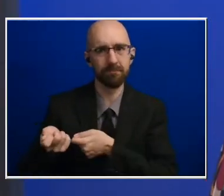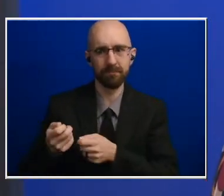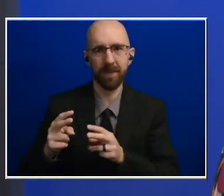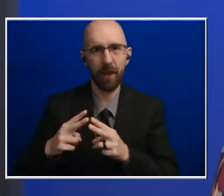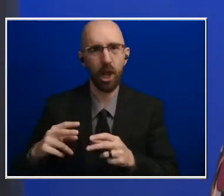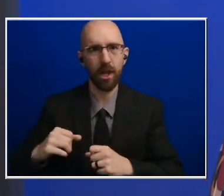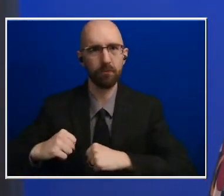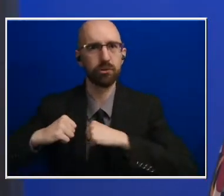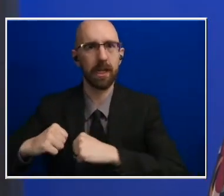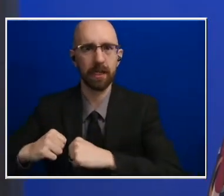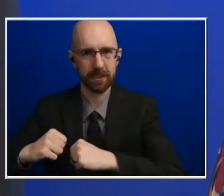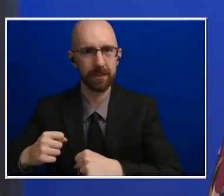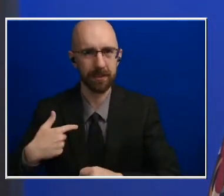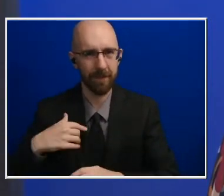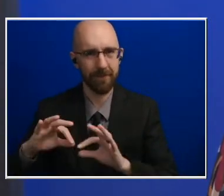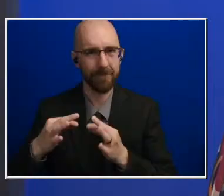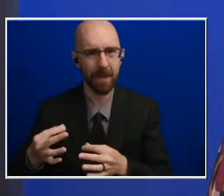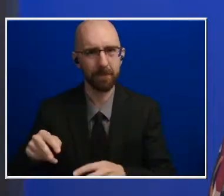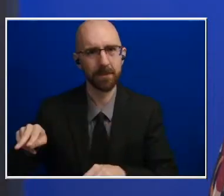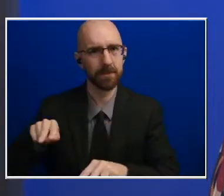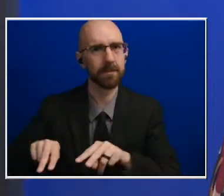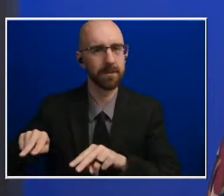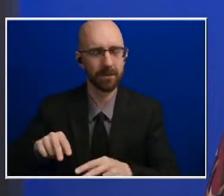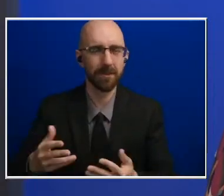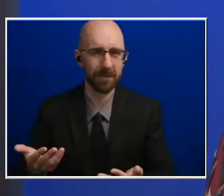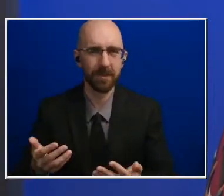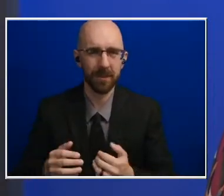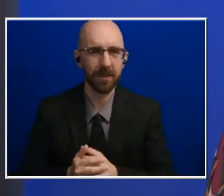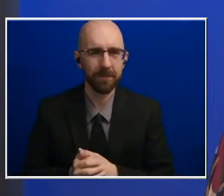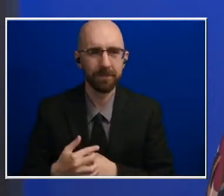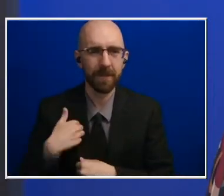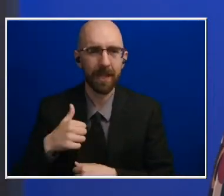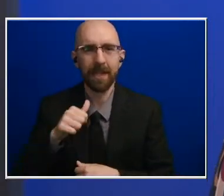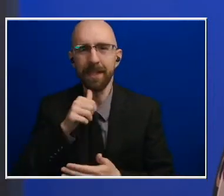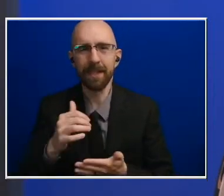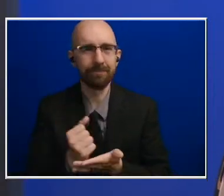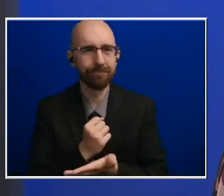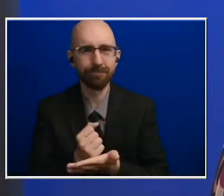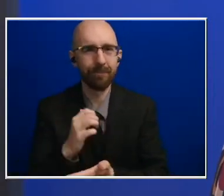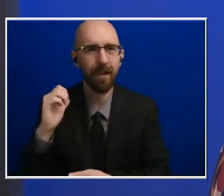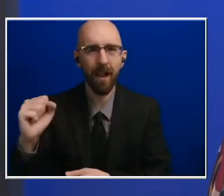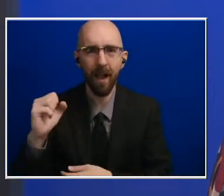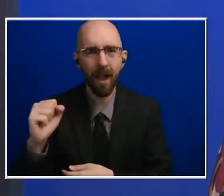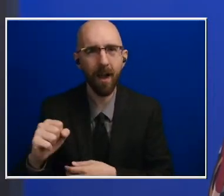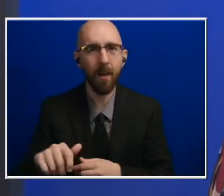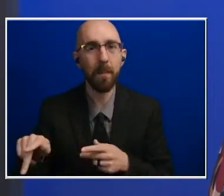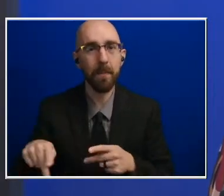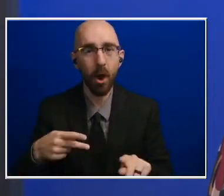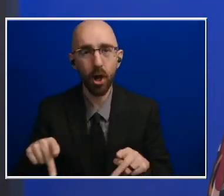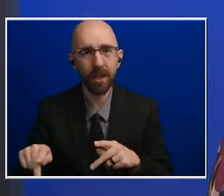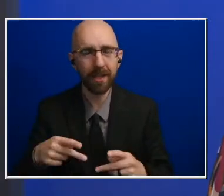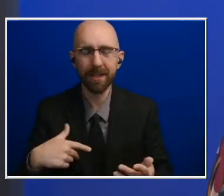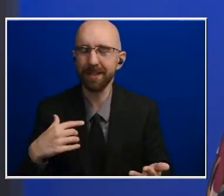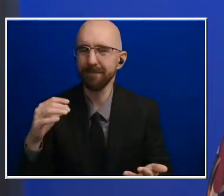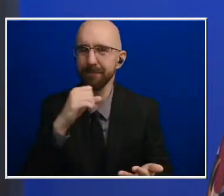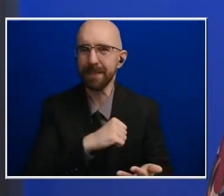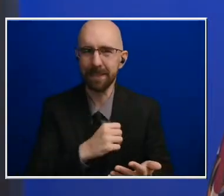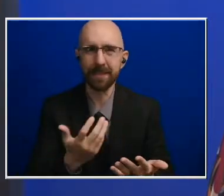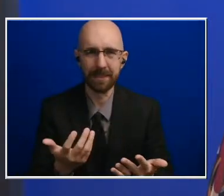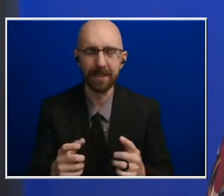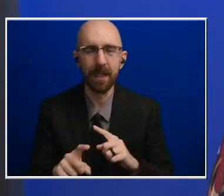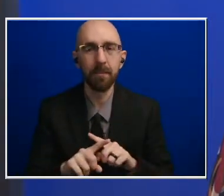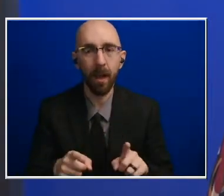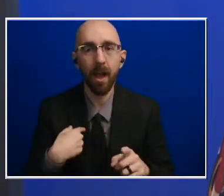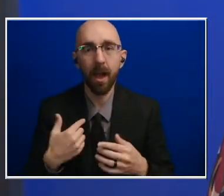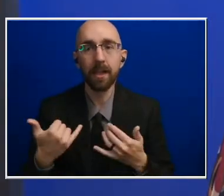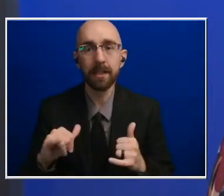my family and stuff. So I didn't get to go out and go to parties and stuff like that, but I still had a really nice